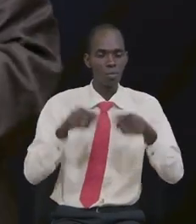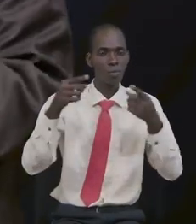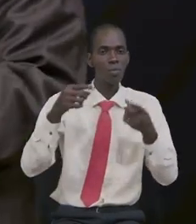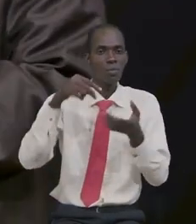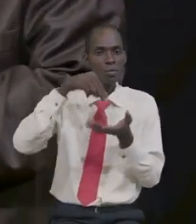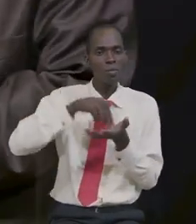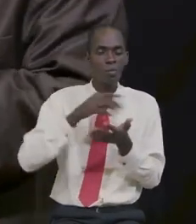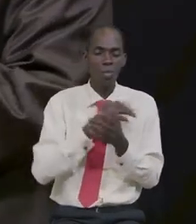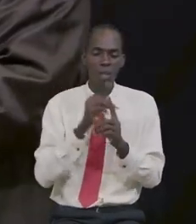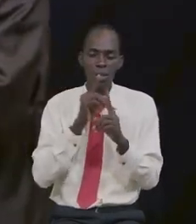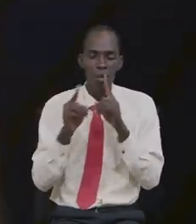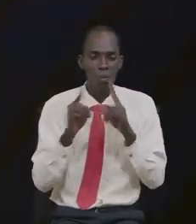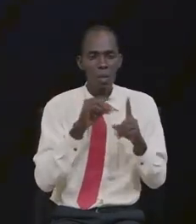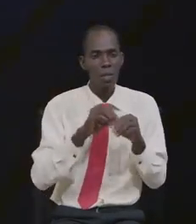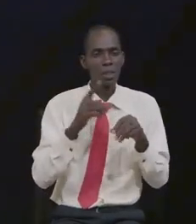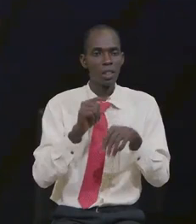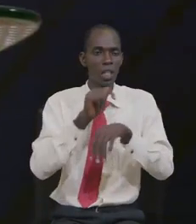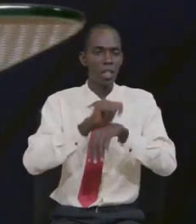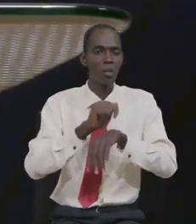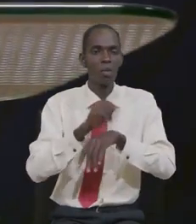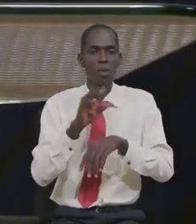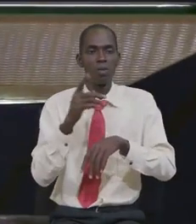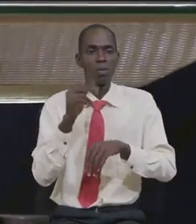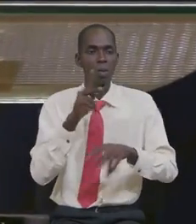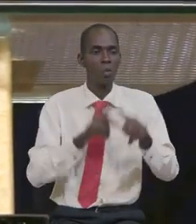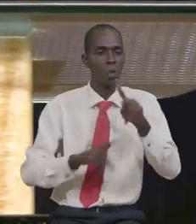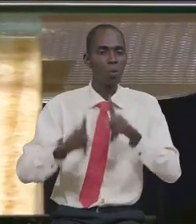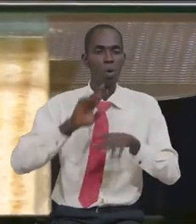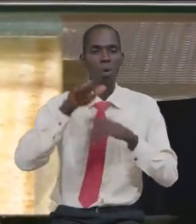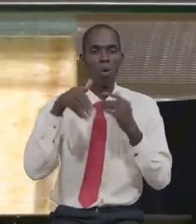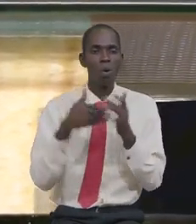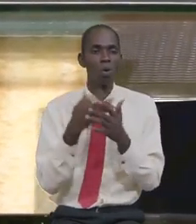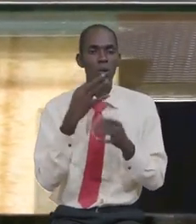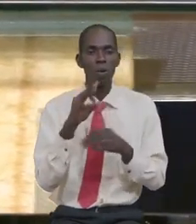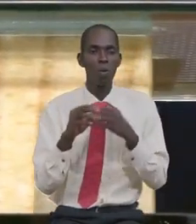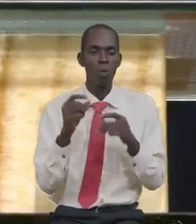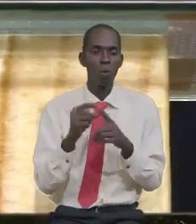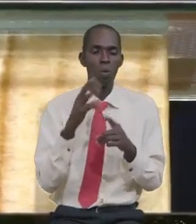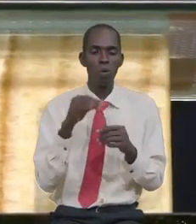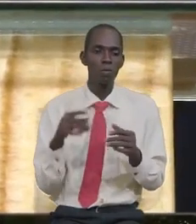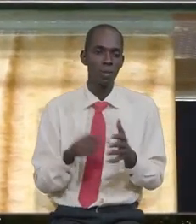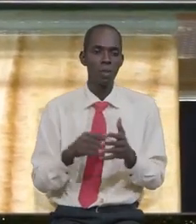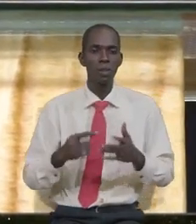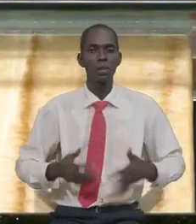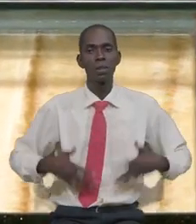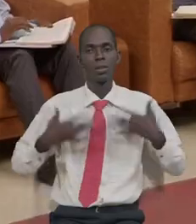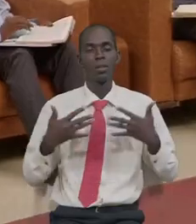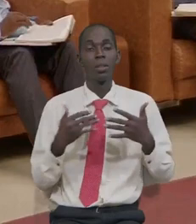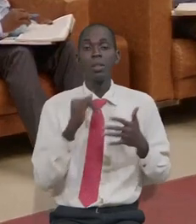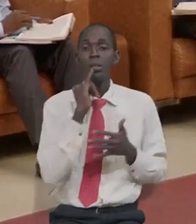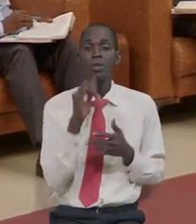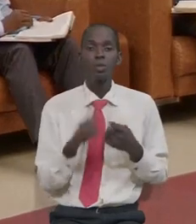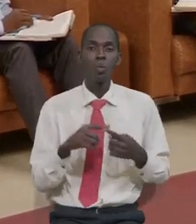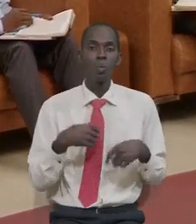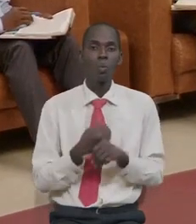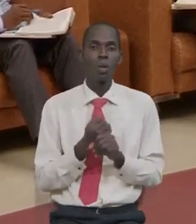the temple to the people all the words of this life. Is to make us